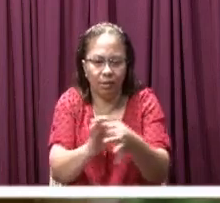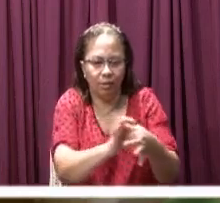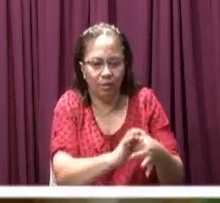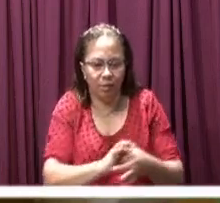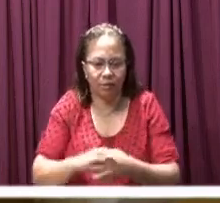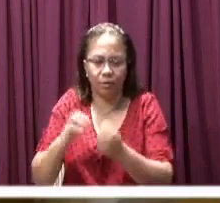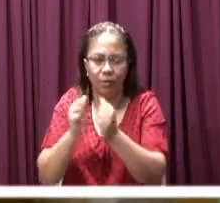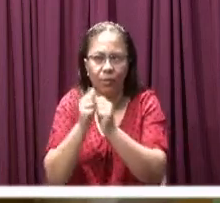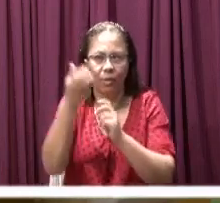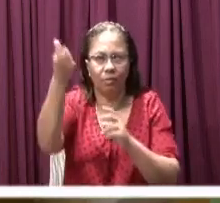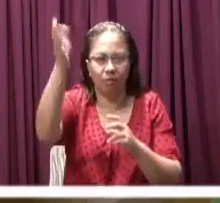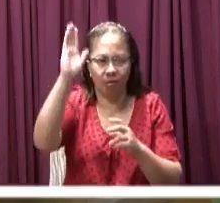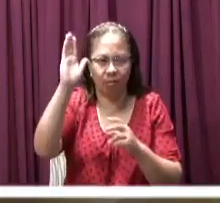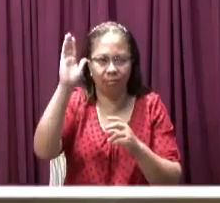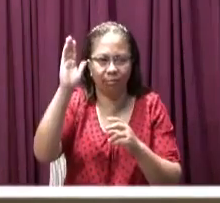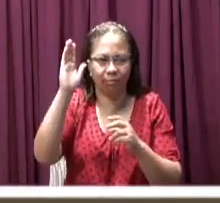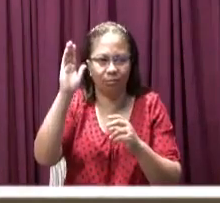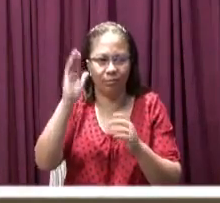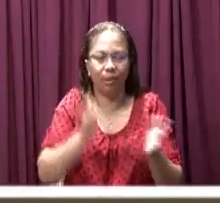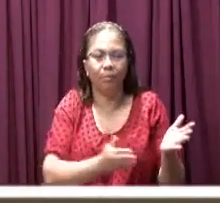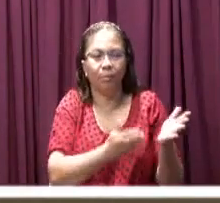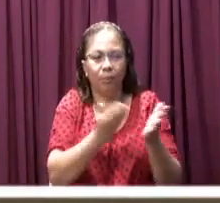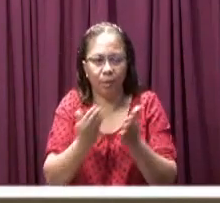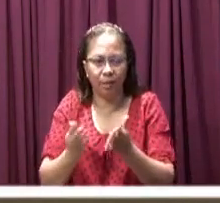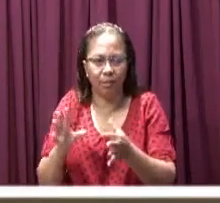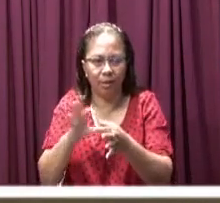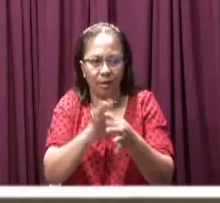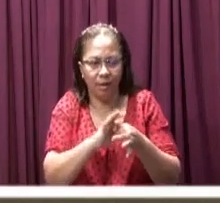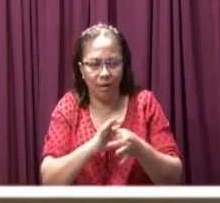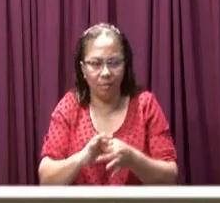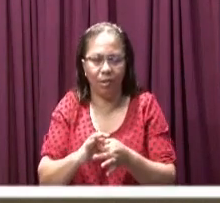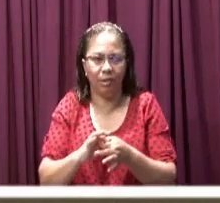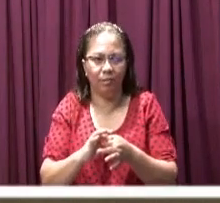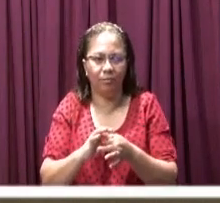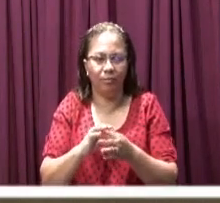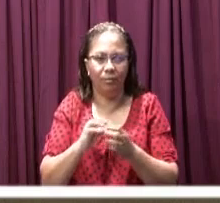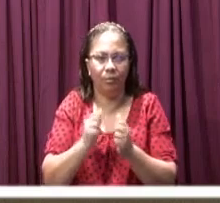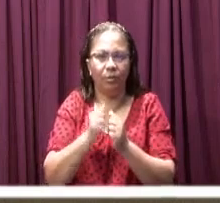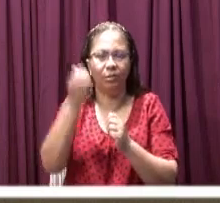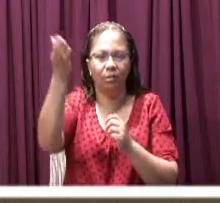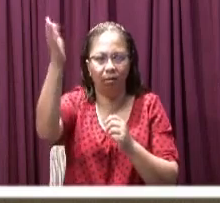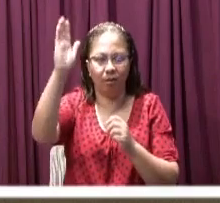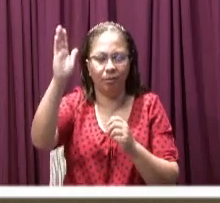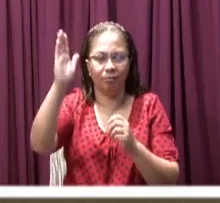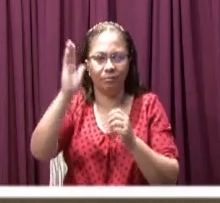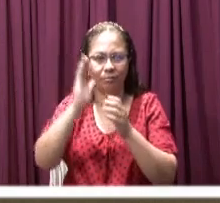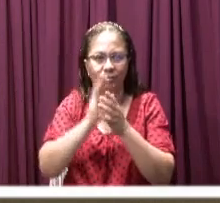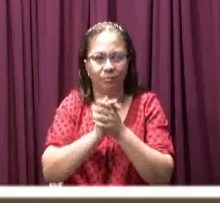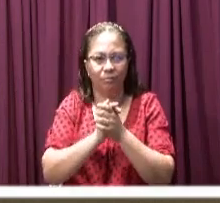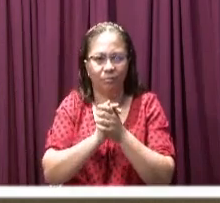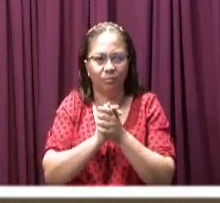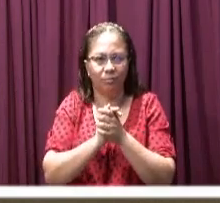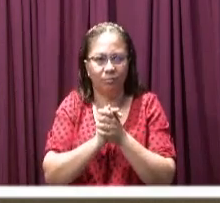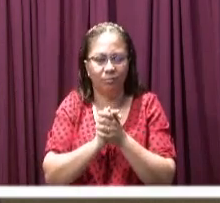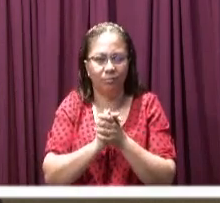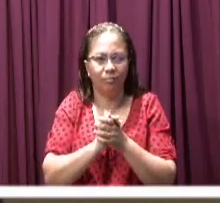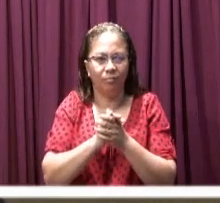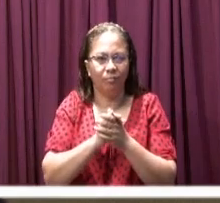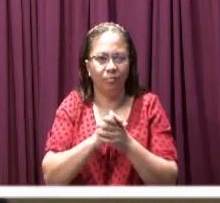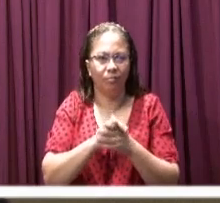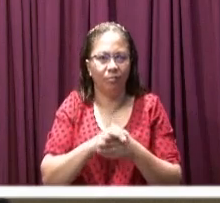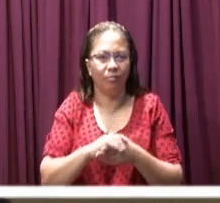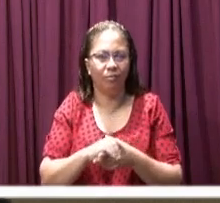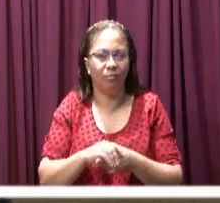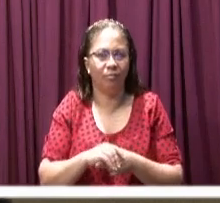God. Bring them into harmony and into connection with God. Go and deal with everything that